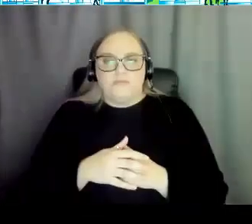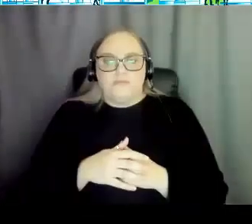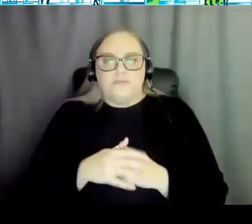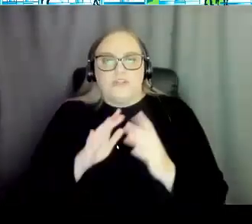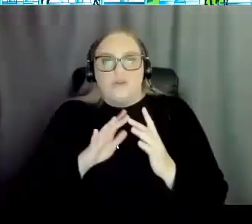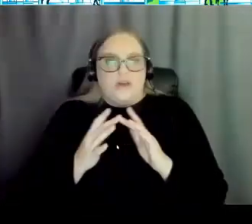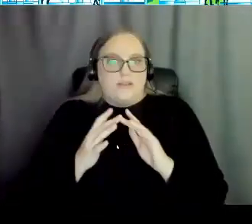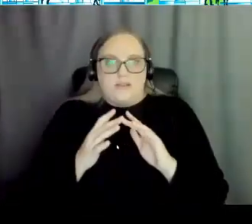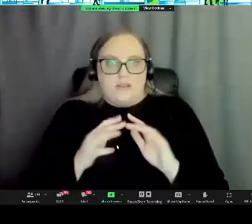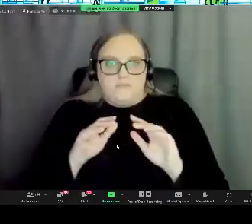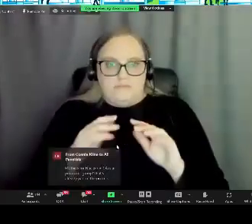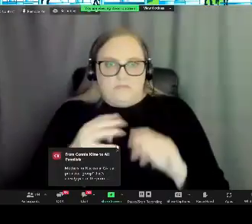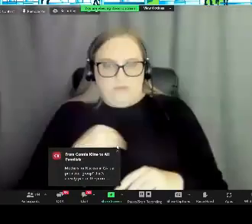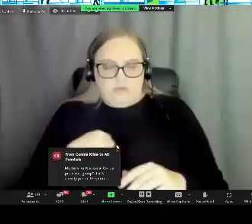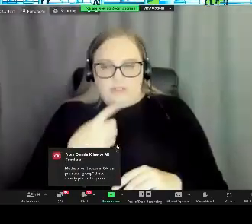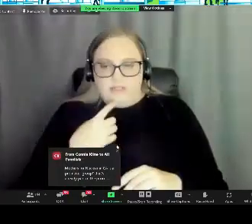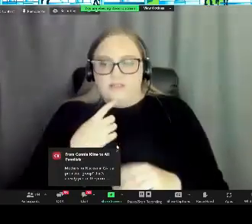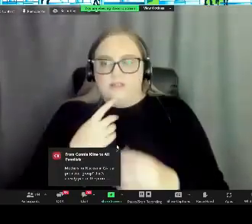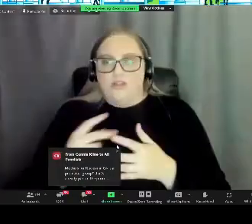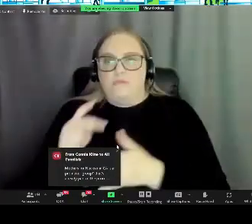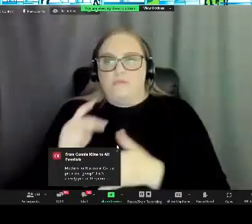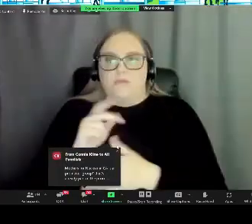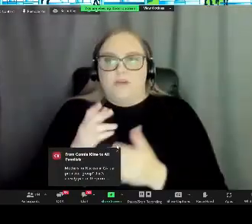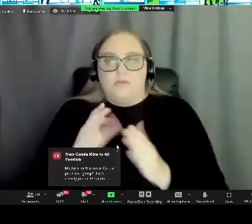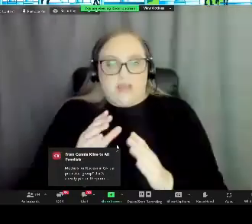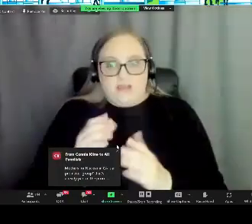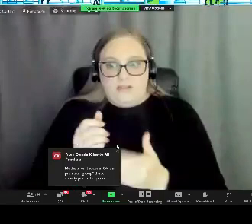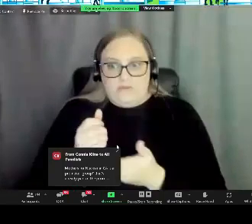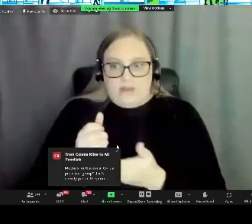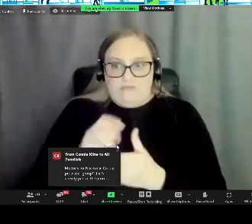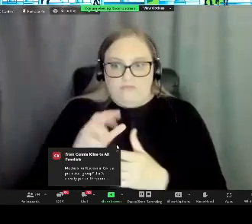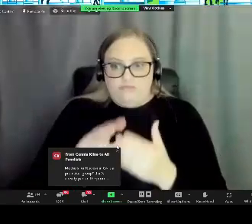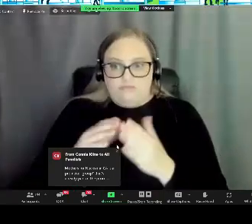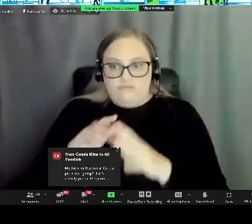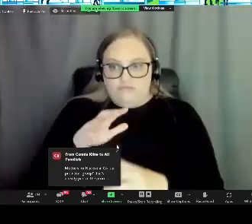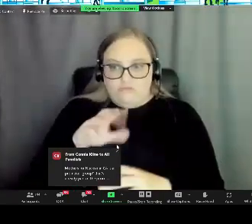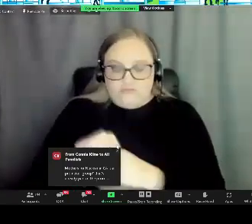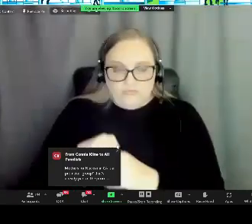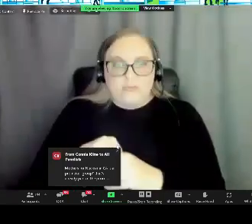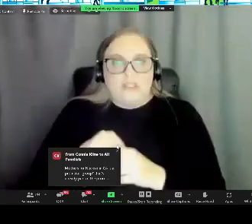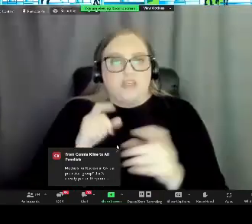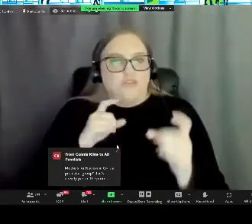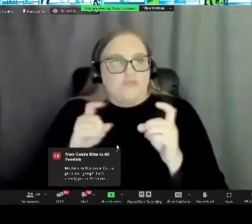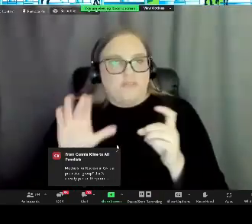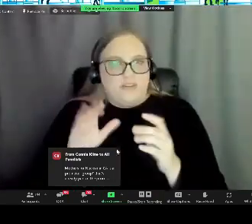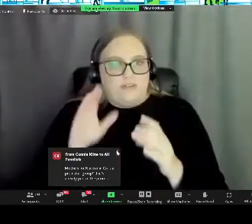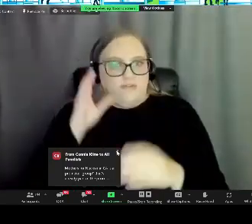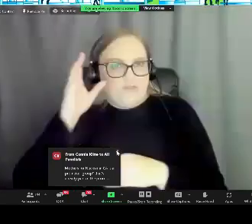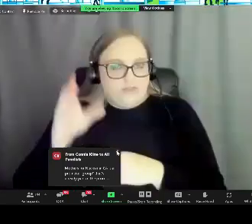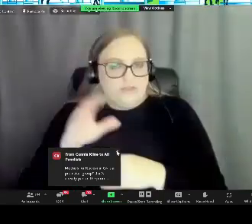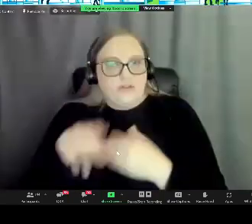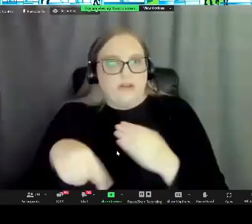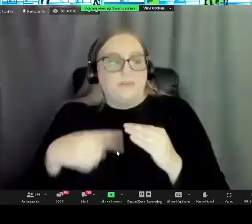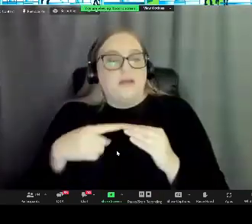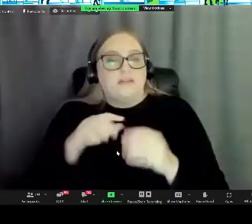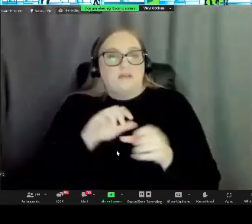asks, the primary way to make a community feel engaged and in control of their future around a potential nuclear site in their